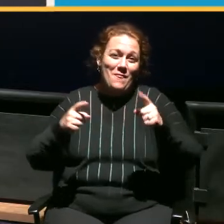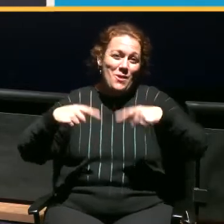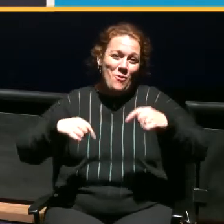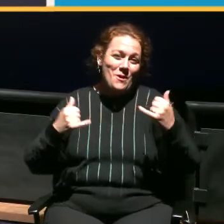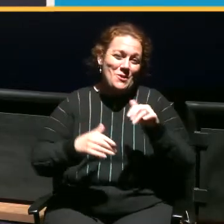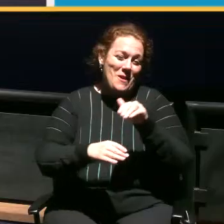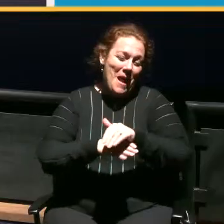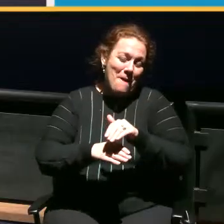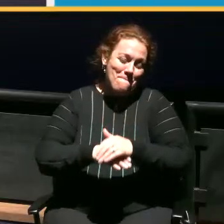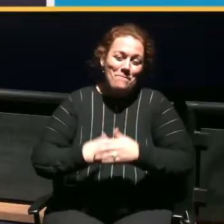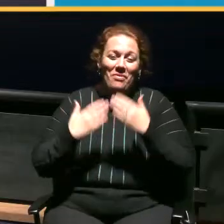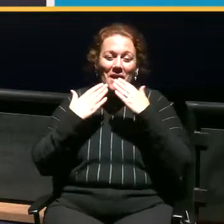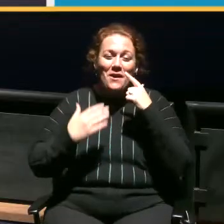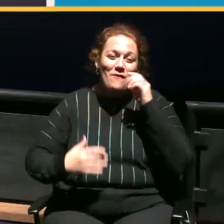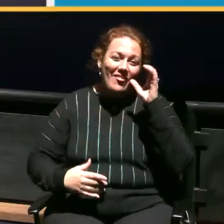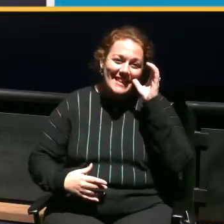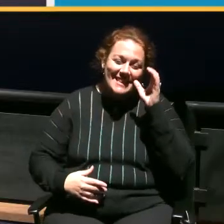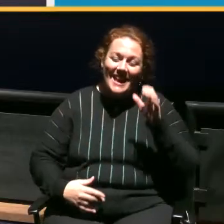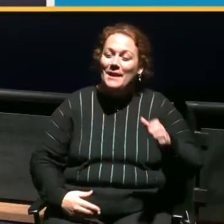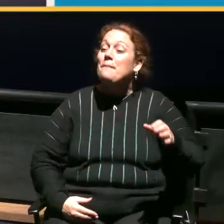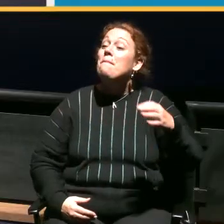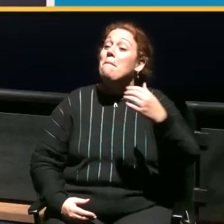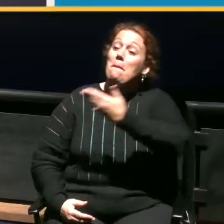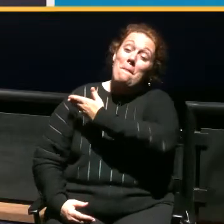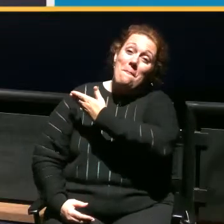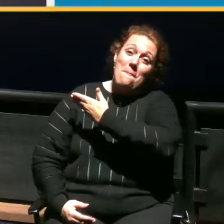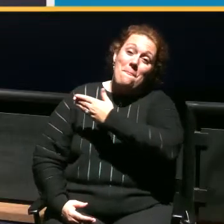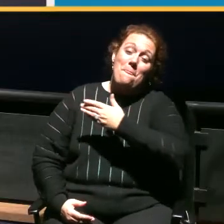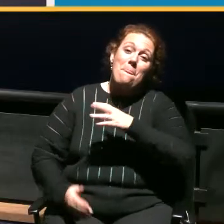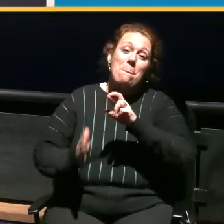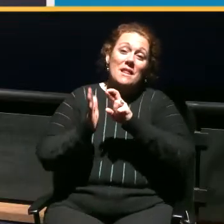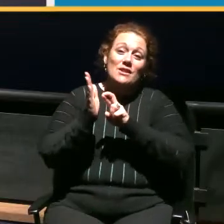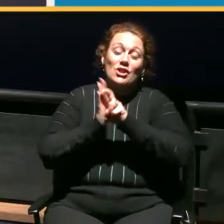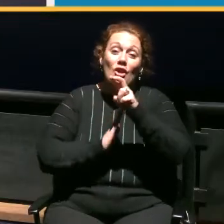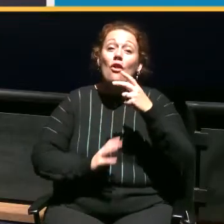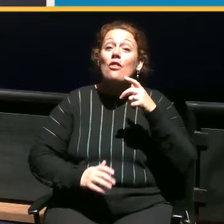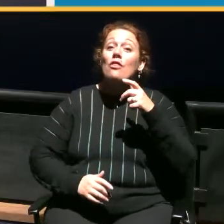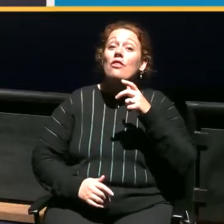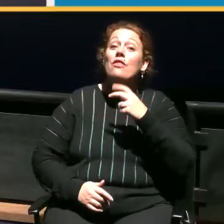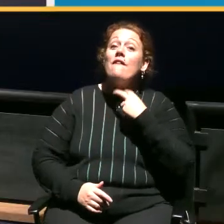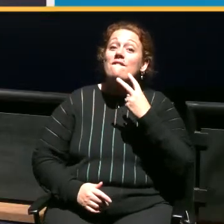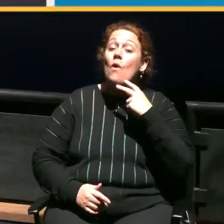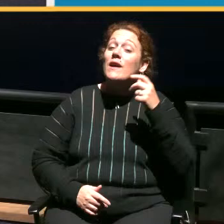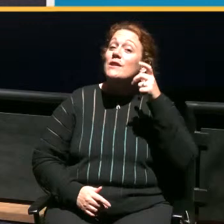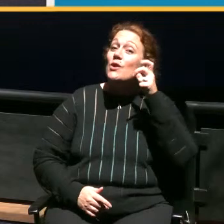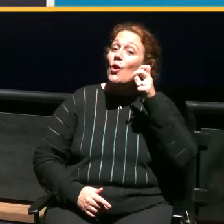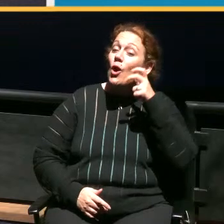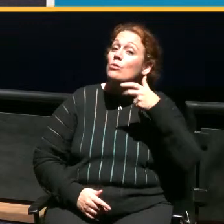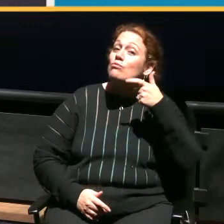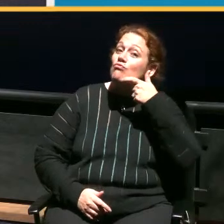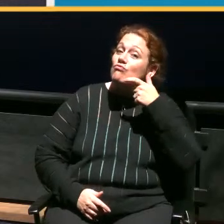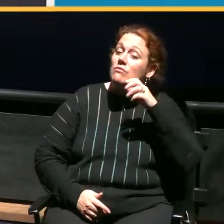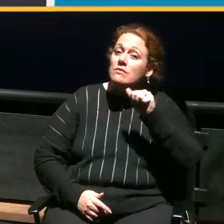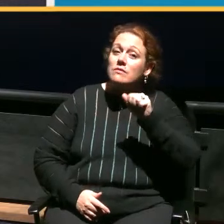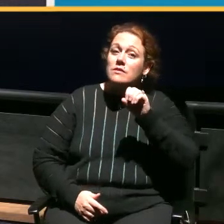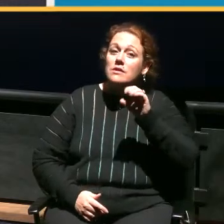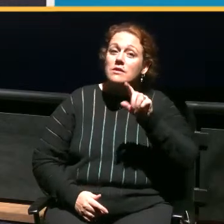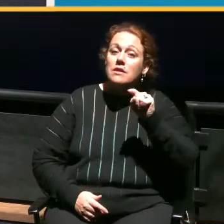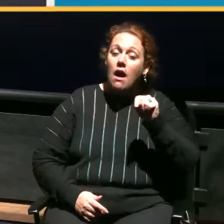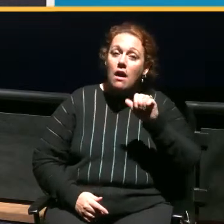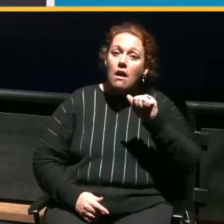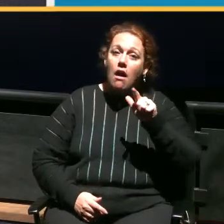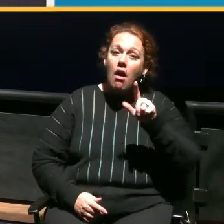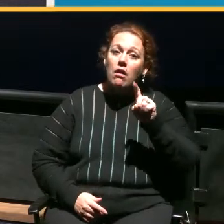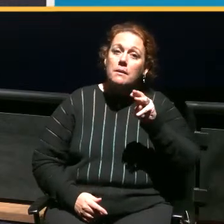you for listening. So this is our space shuttle. The voice you heard going back and forth was our commander, Scott Altman, talking to the